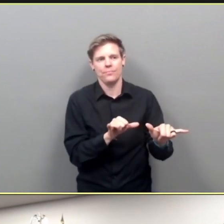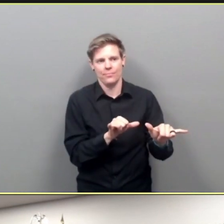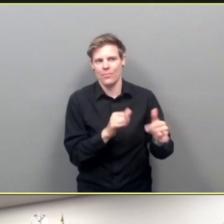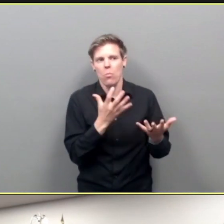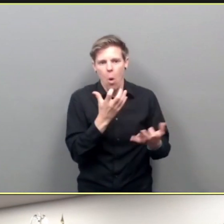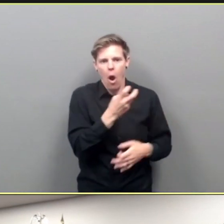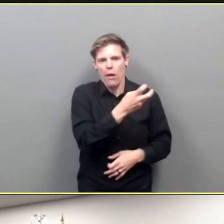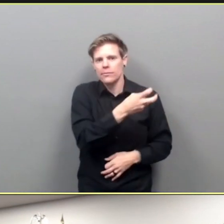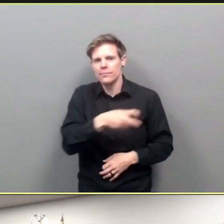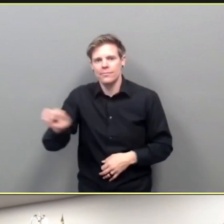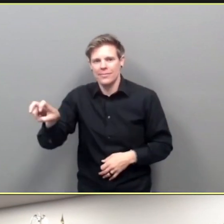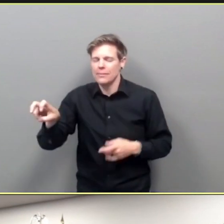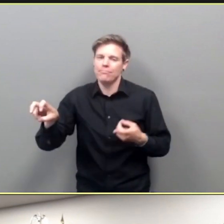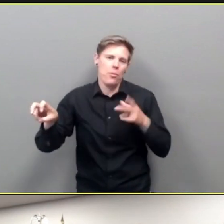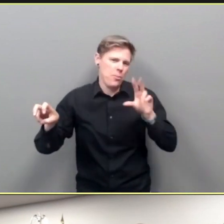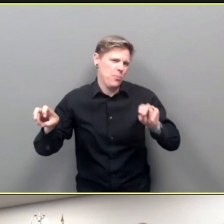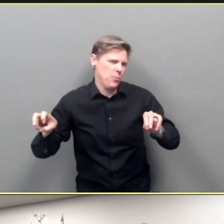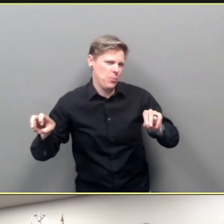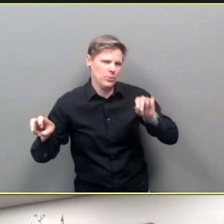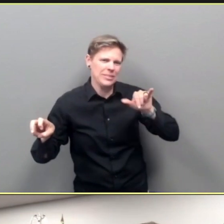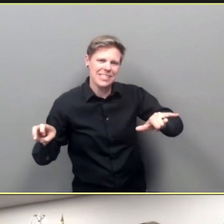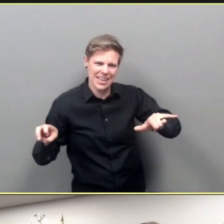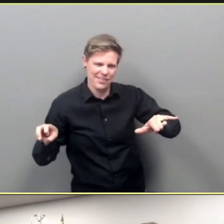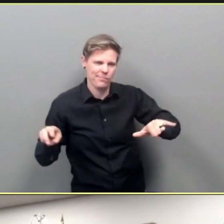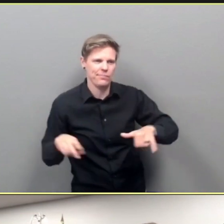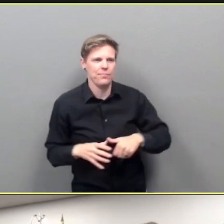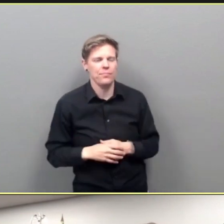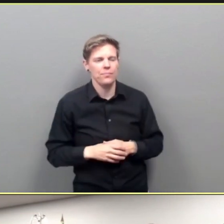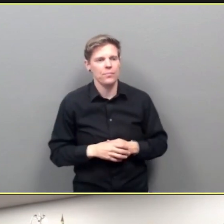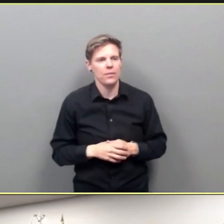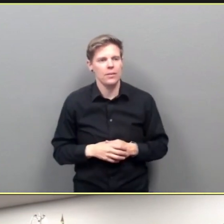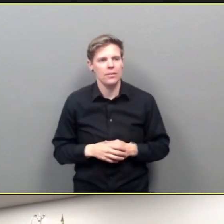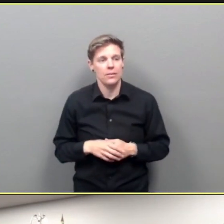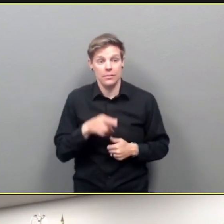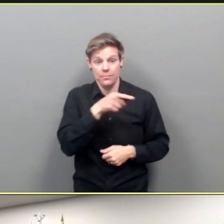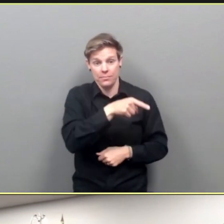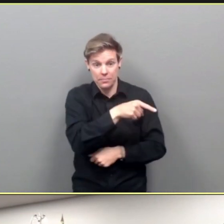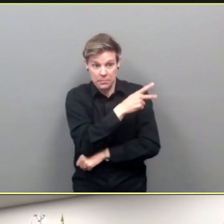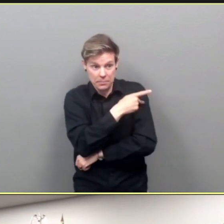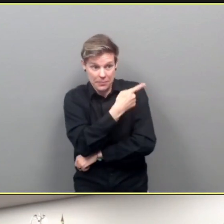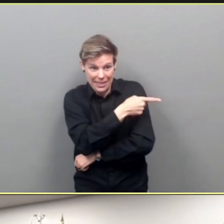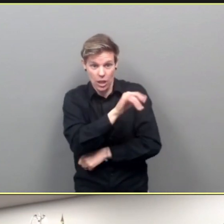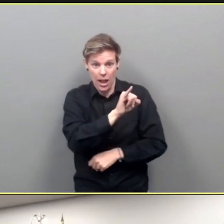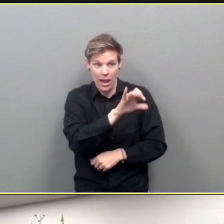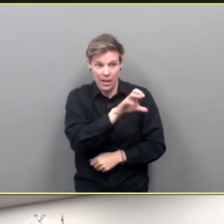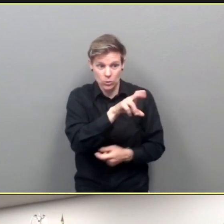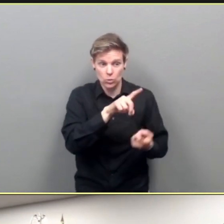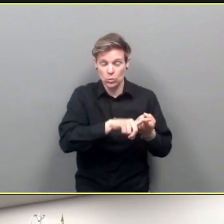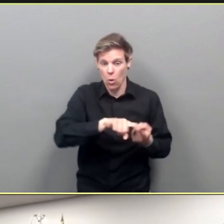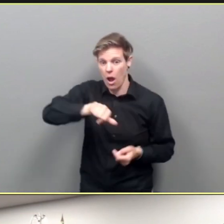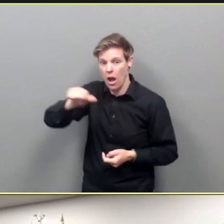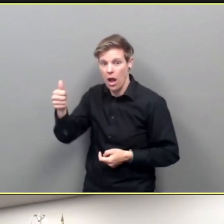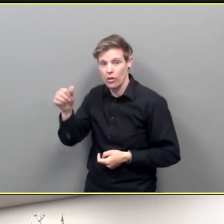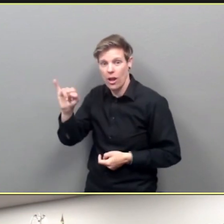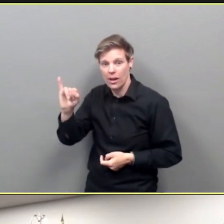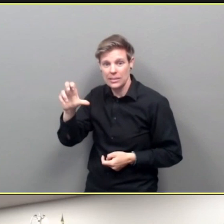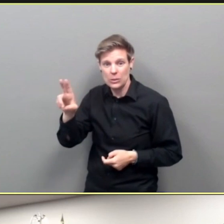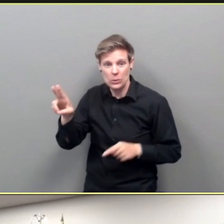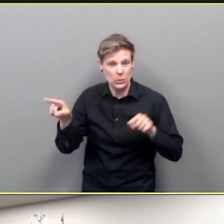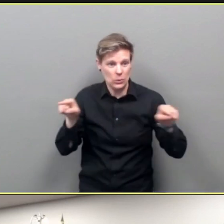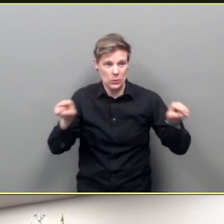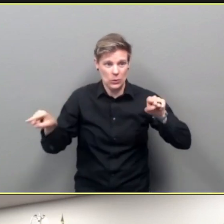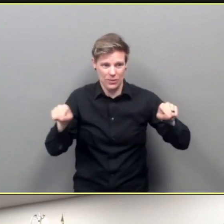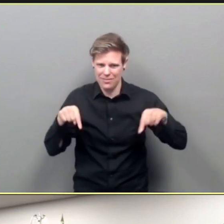so a transfer of a patient in an ICU in a state like New Mexico, where that could